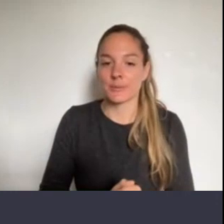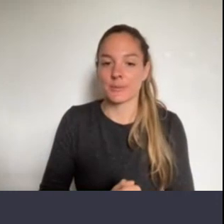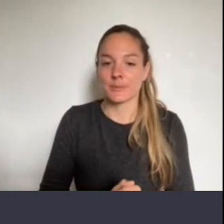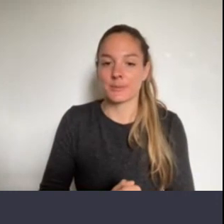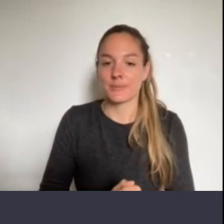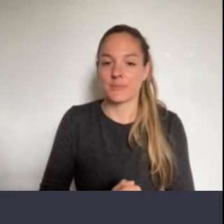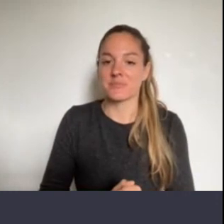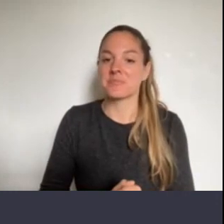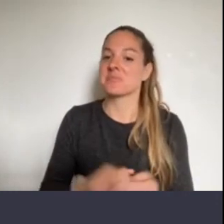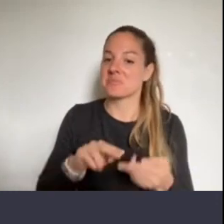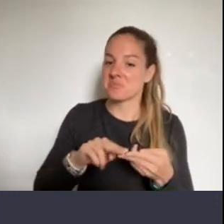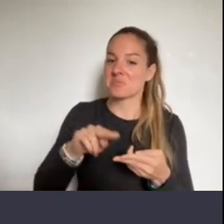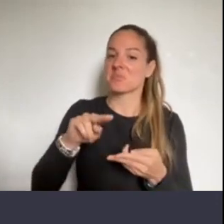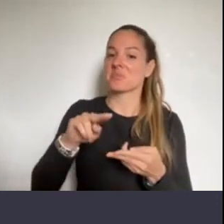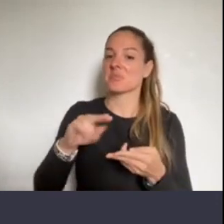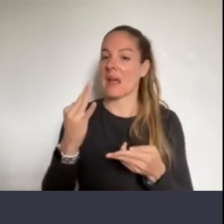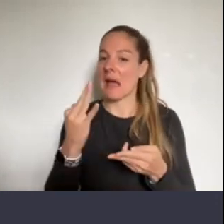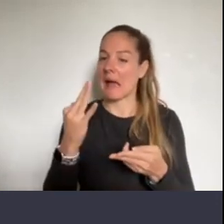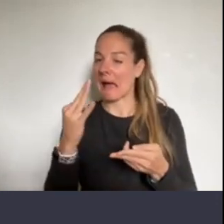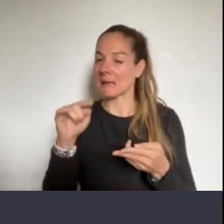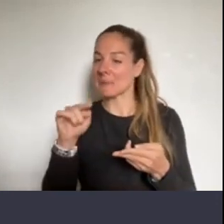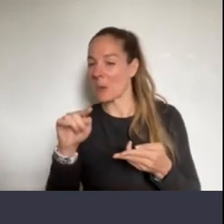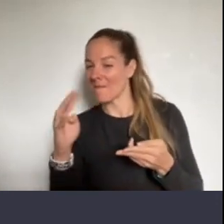Well, we're at 8. Oh, it's slipping a bit.